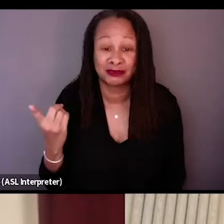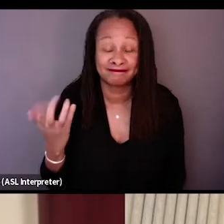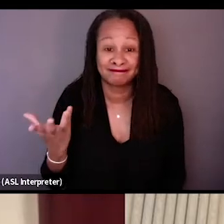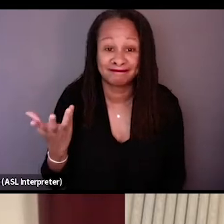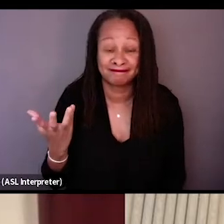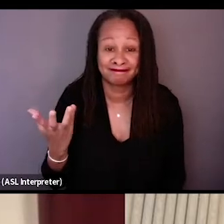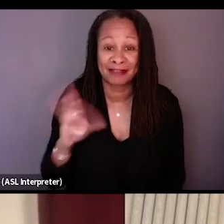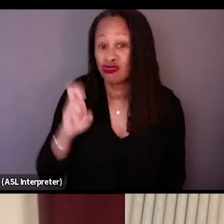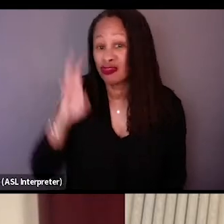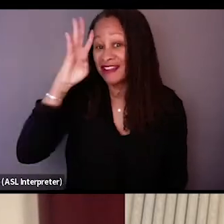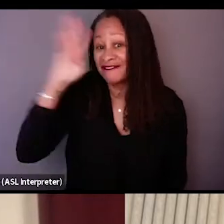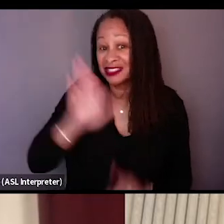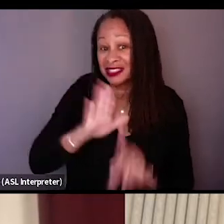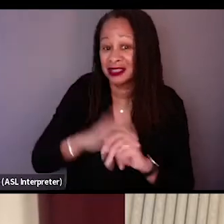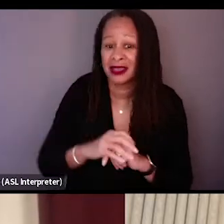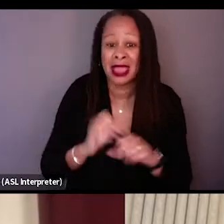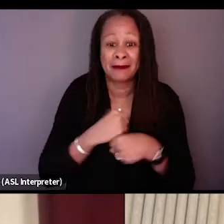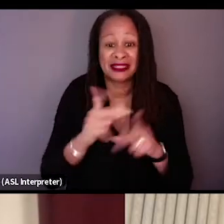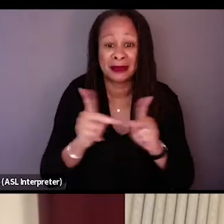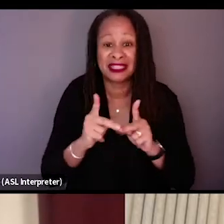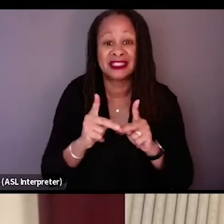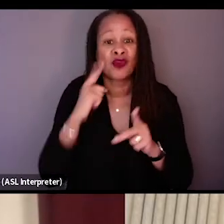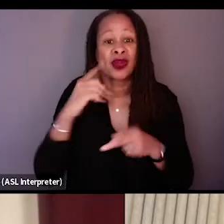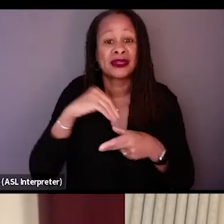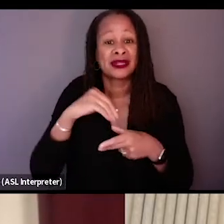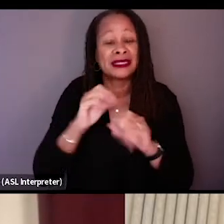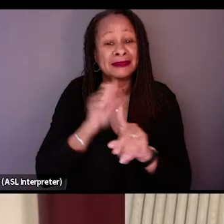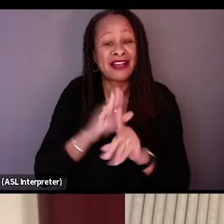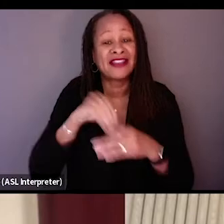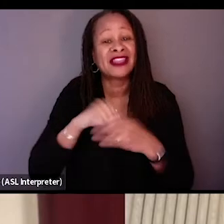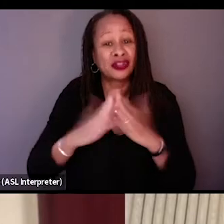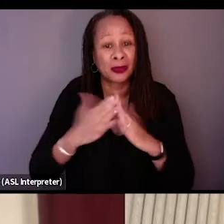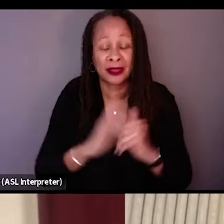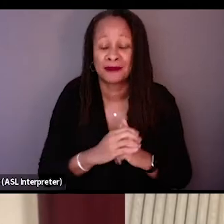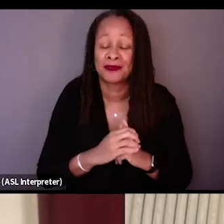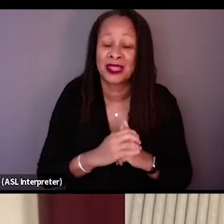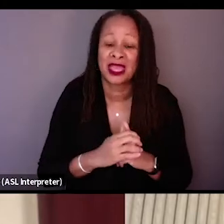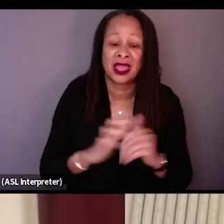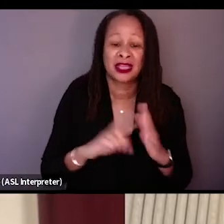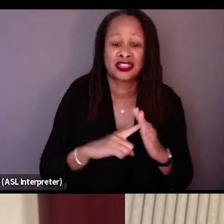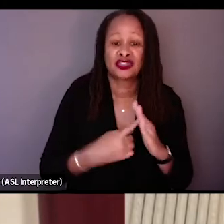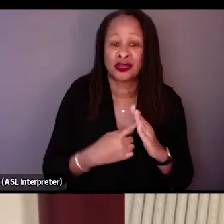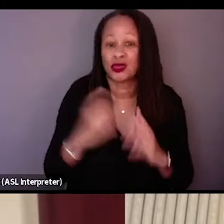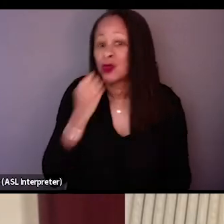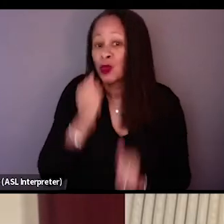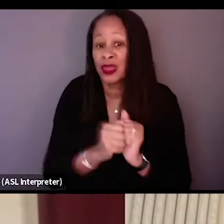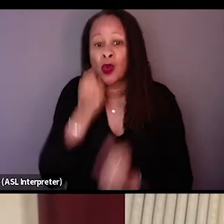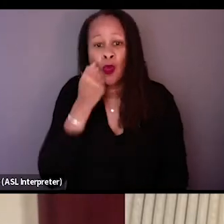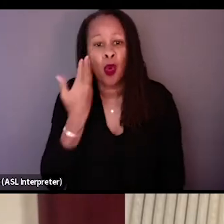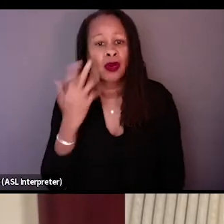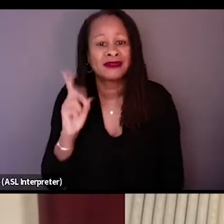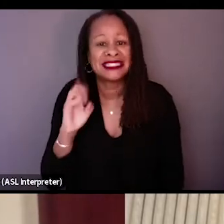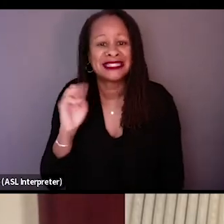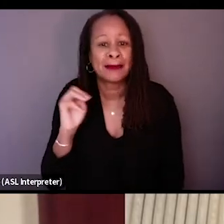He reinvents himself by placing himself in community. It sort of starts, it's with a warm December. And I met him a